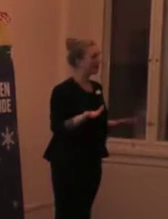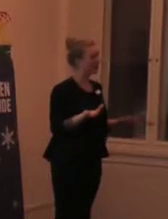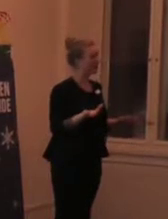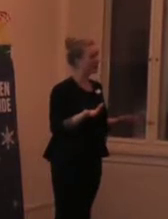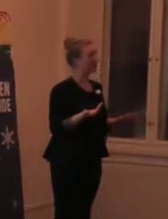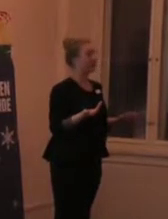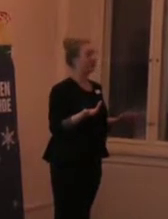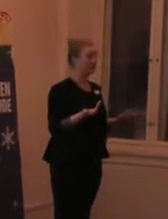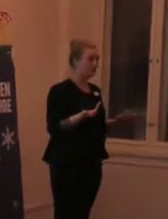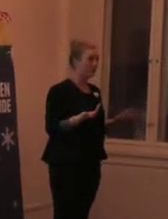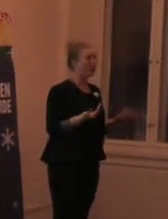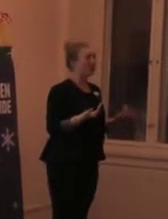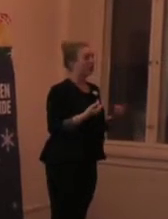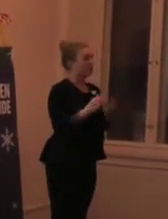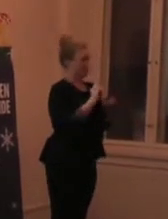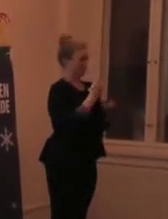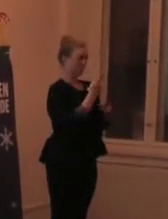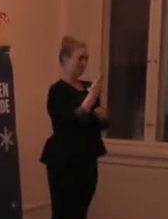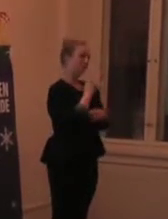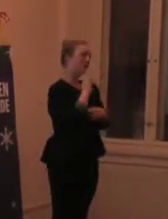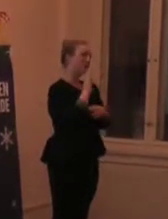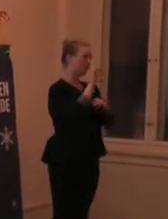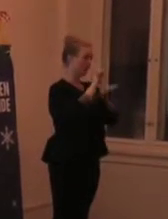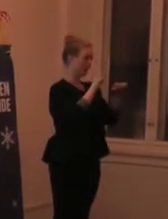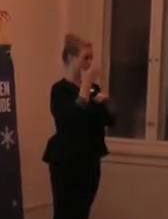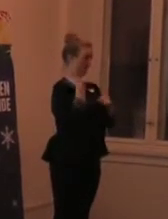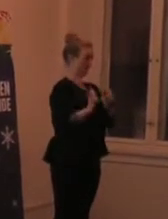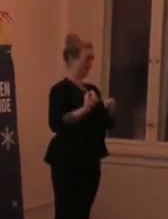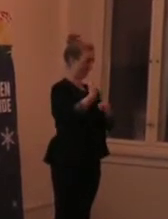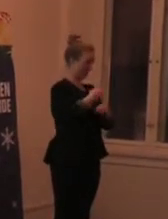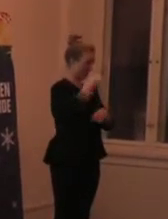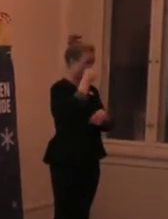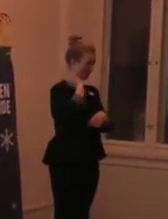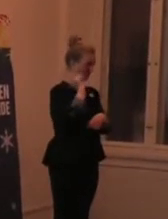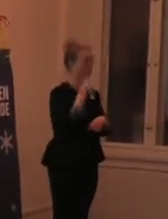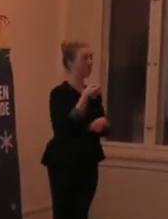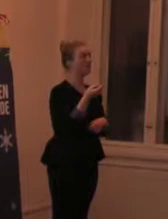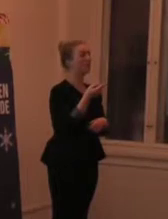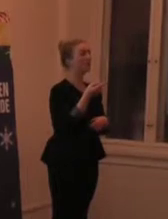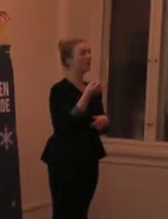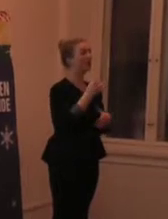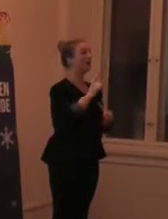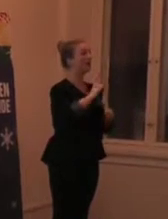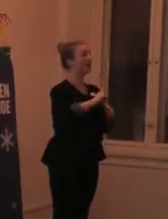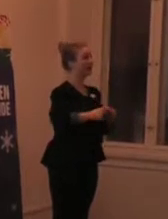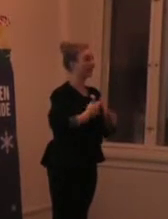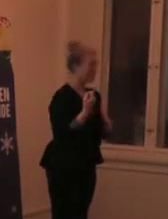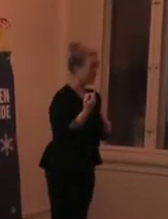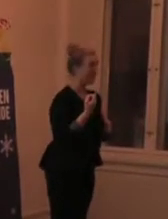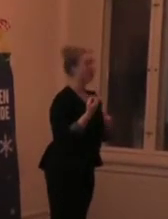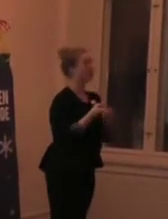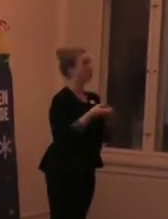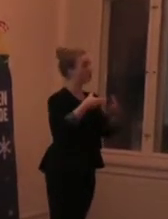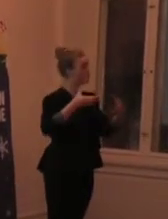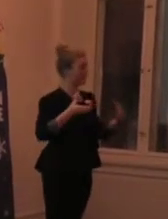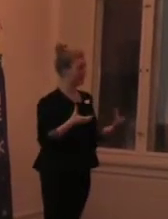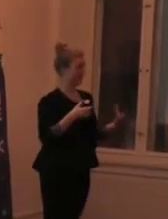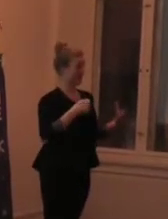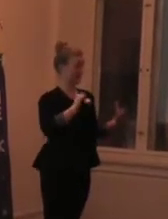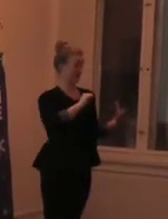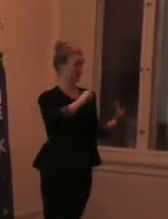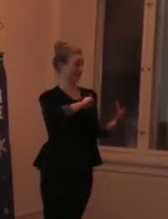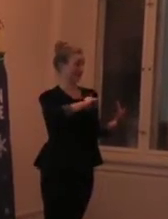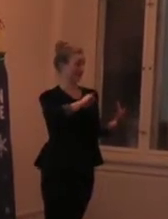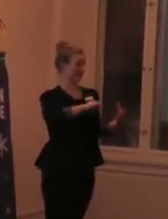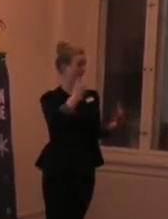it's now with the new government that was established last year, they renewed or extended the